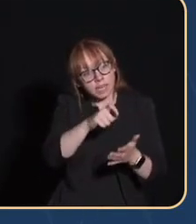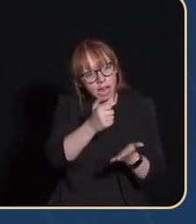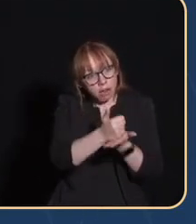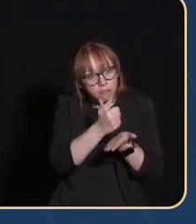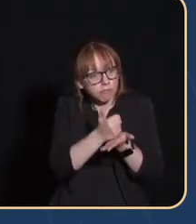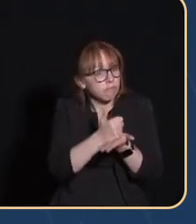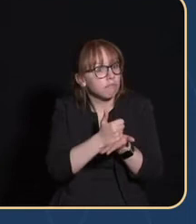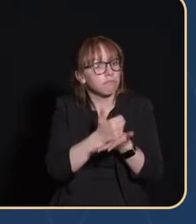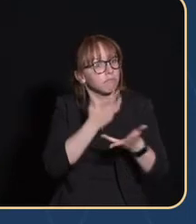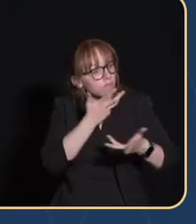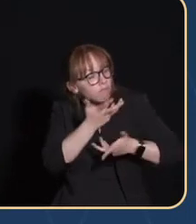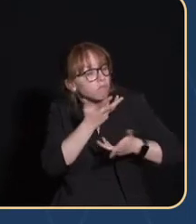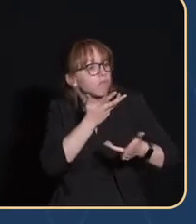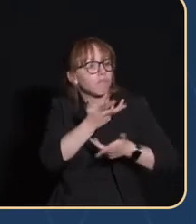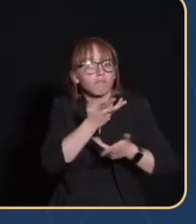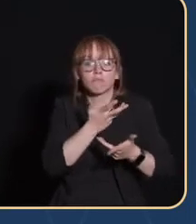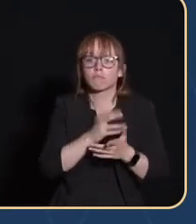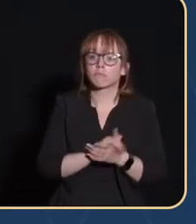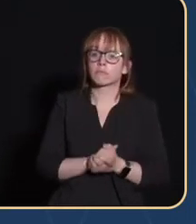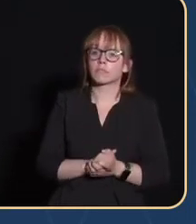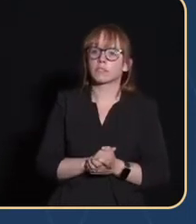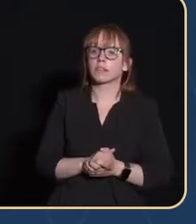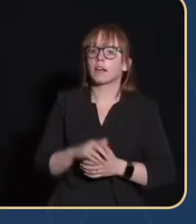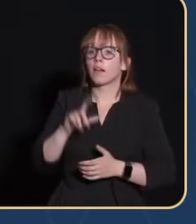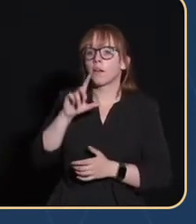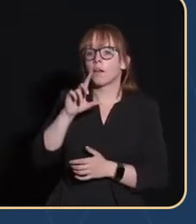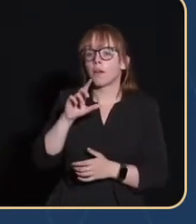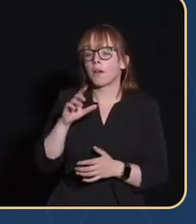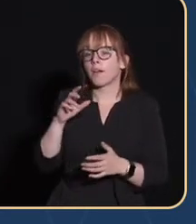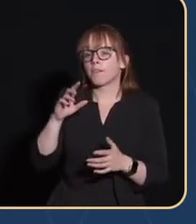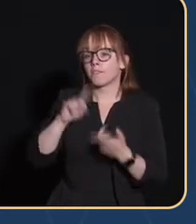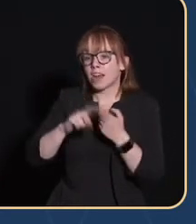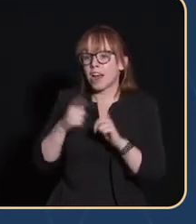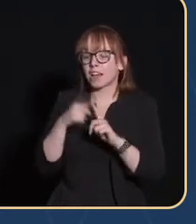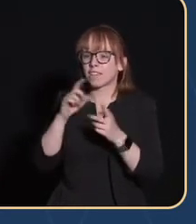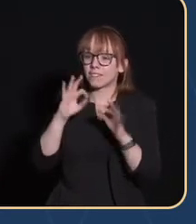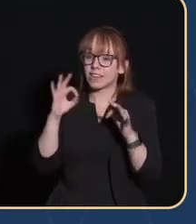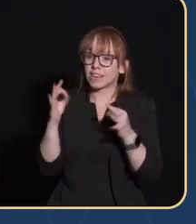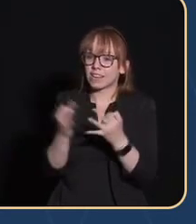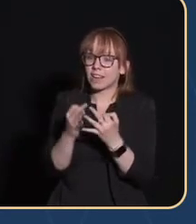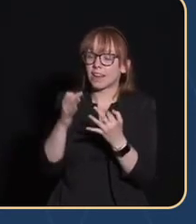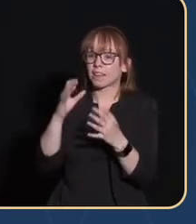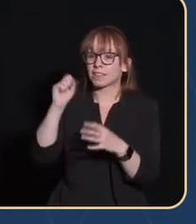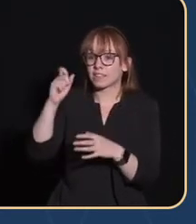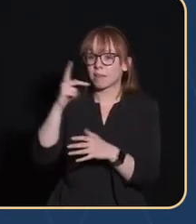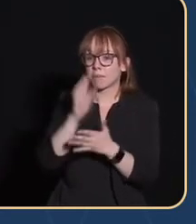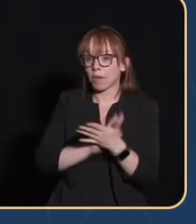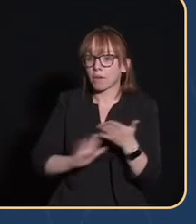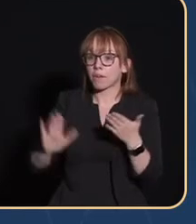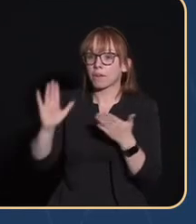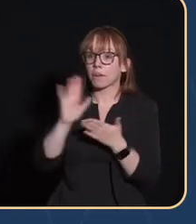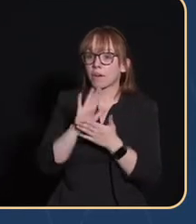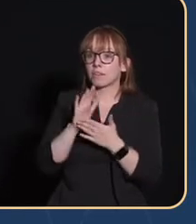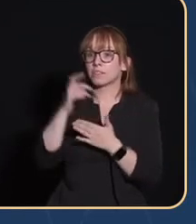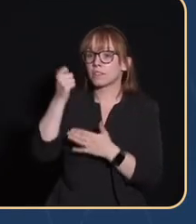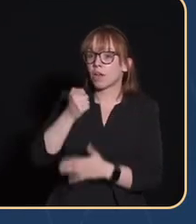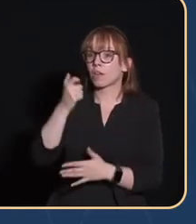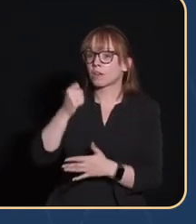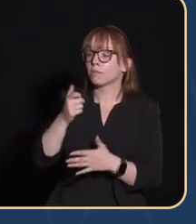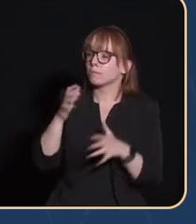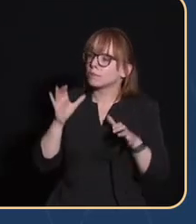help. And Logan, the friends and family of St. Paul College scholarship liaison,